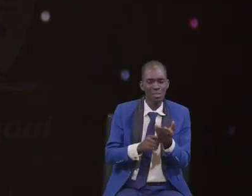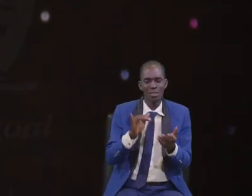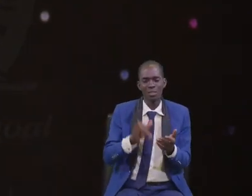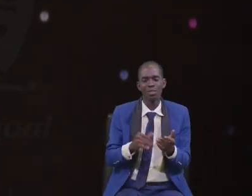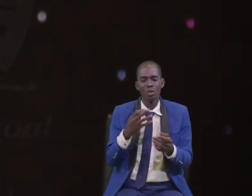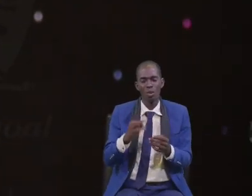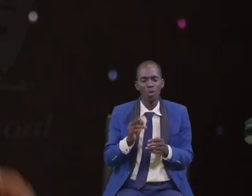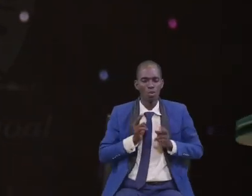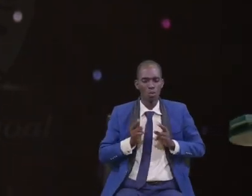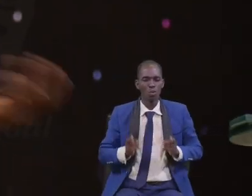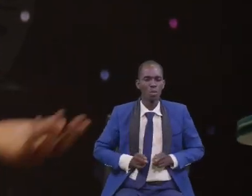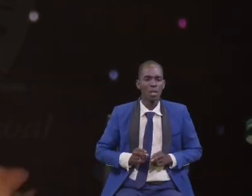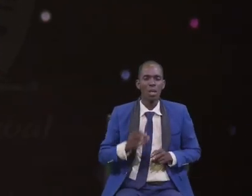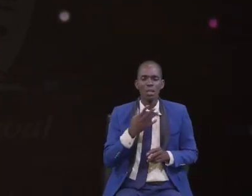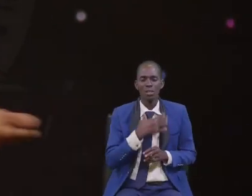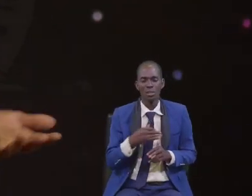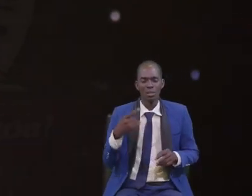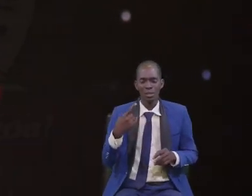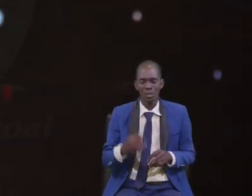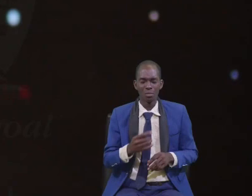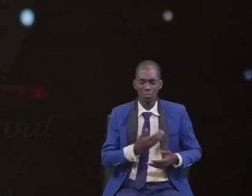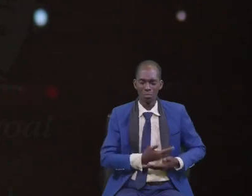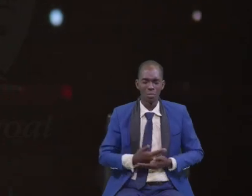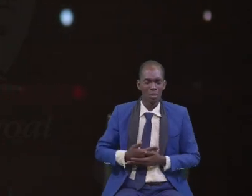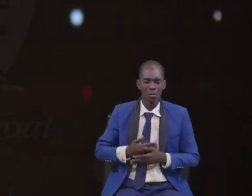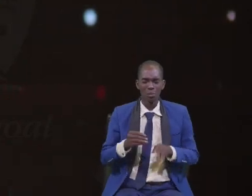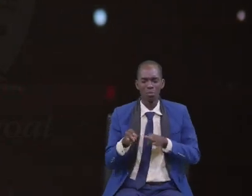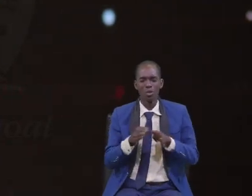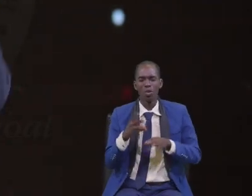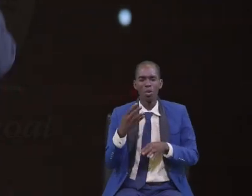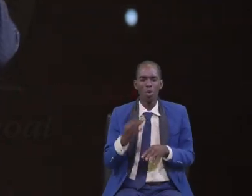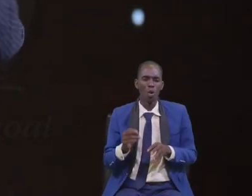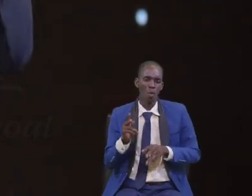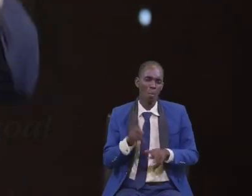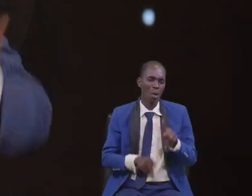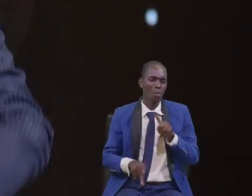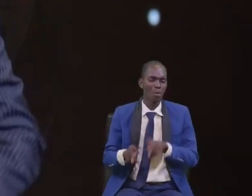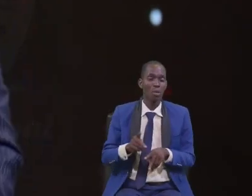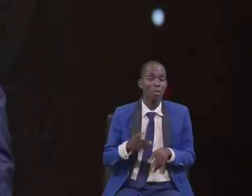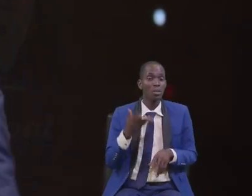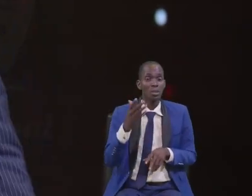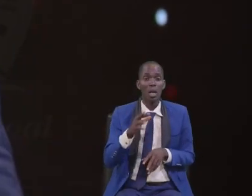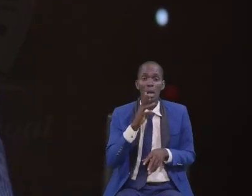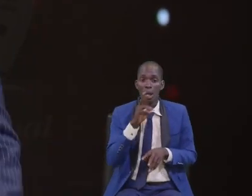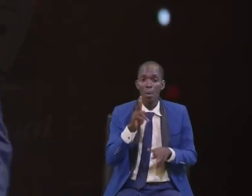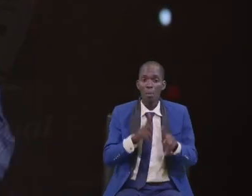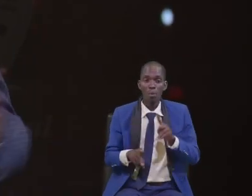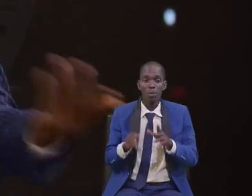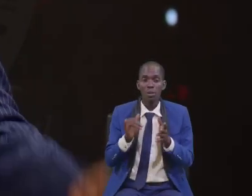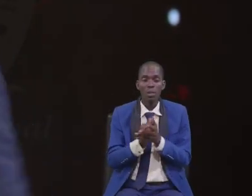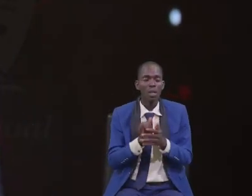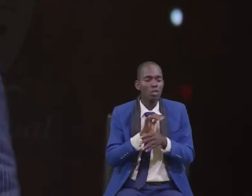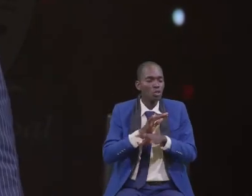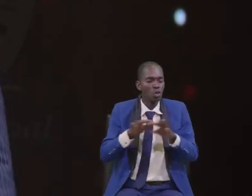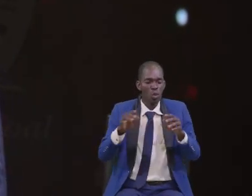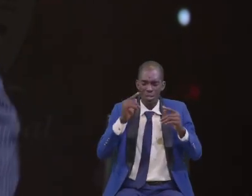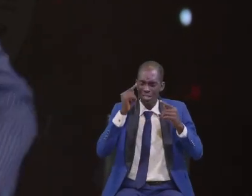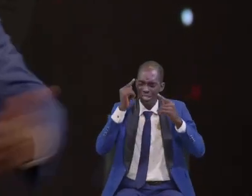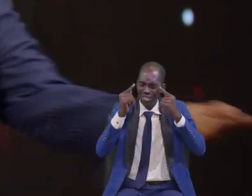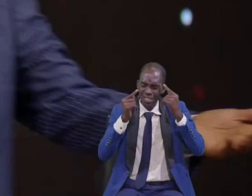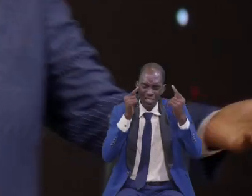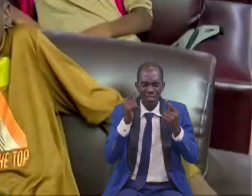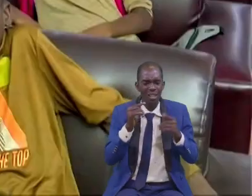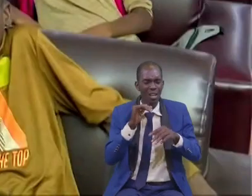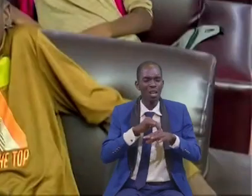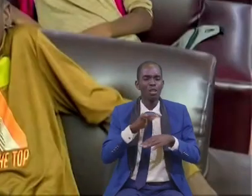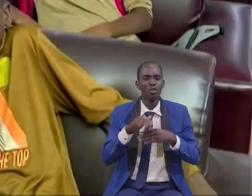childishness of people. You know, there are childish people. There are thoughtless people. They don't think of their action.